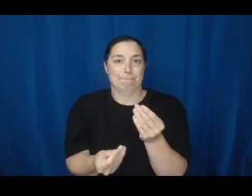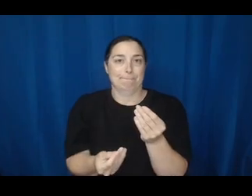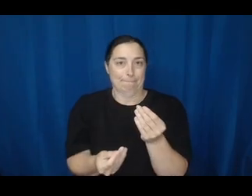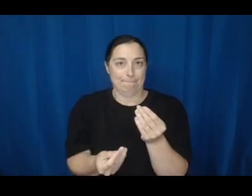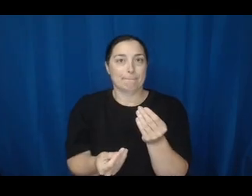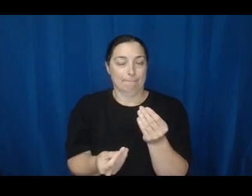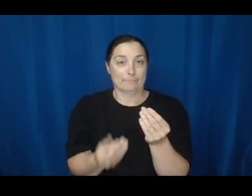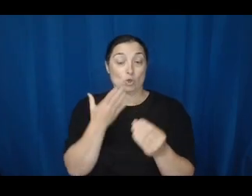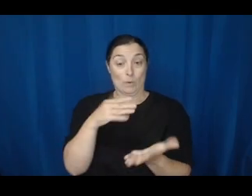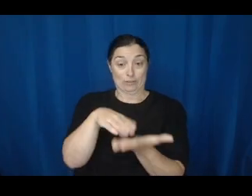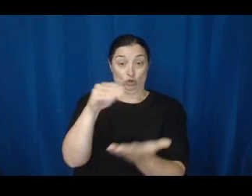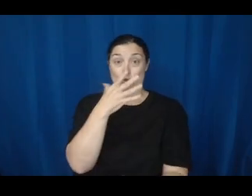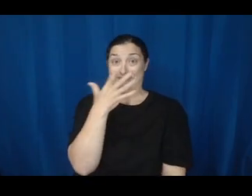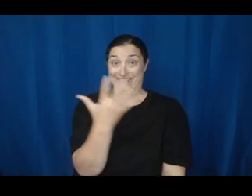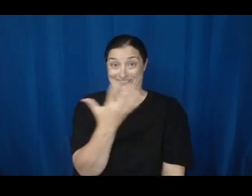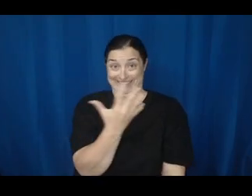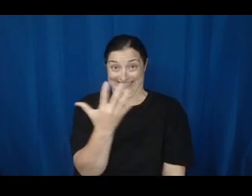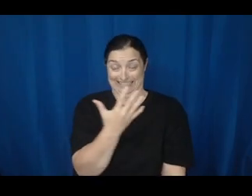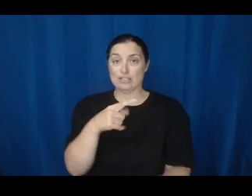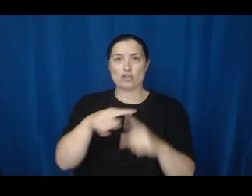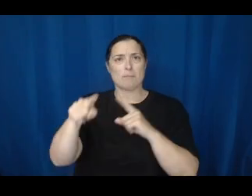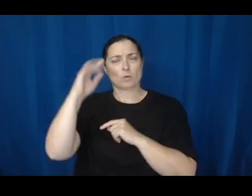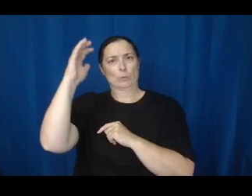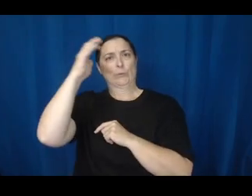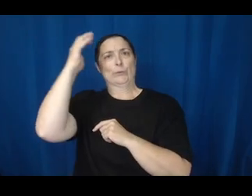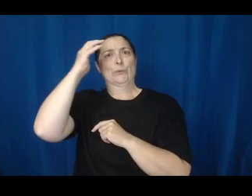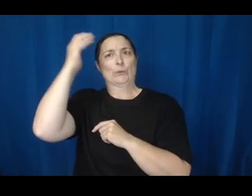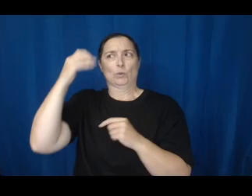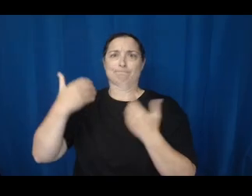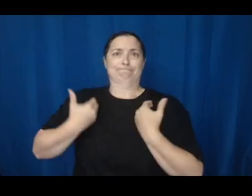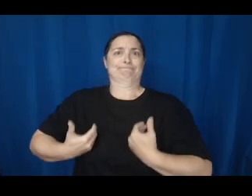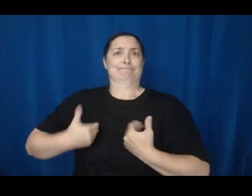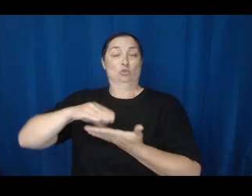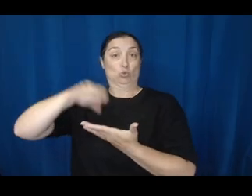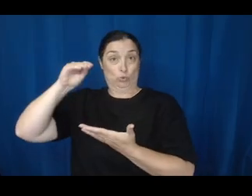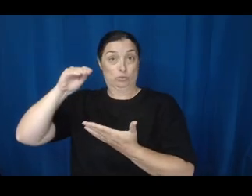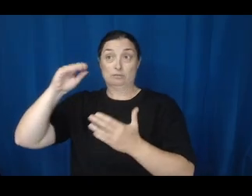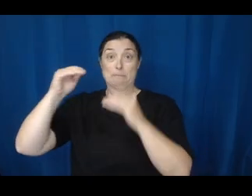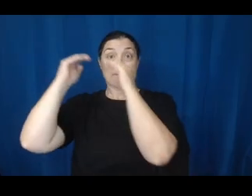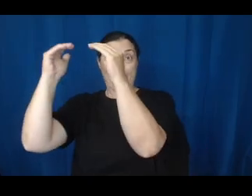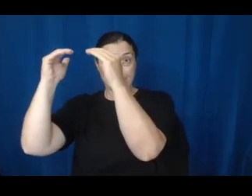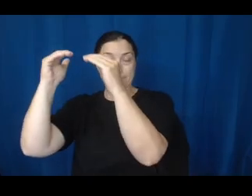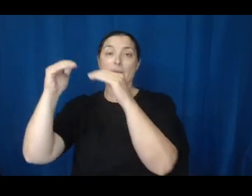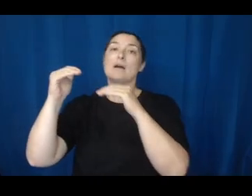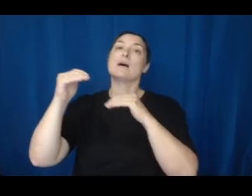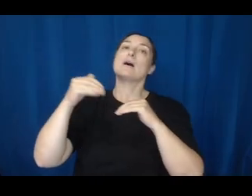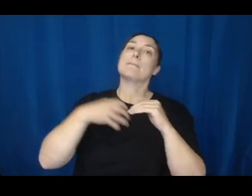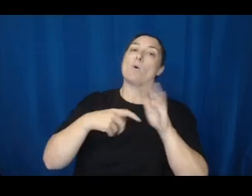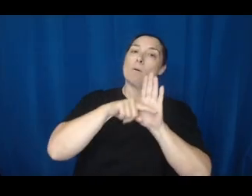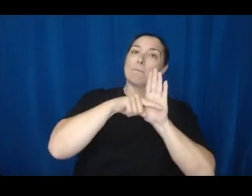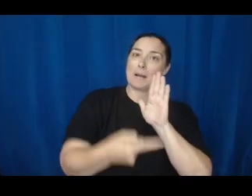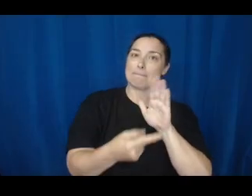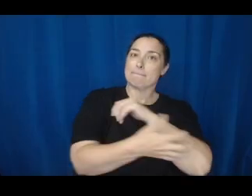affluent and the poorest children in the school systems around the world. By the way, this is a very accurate picture of Australia as well. So